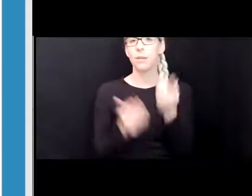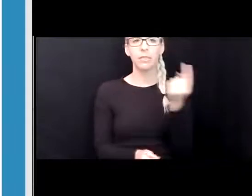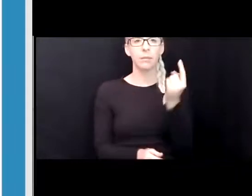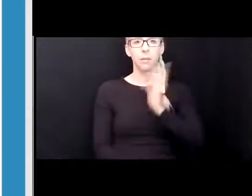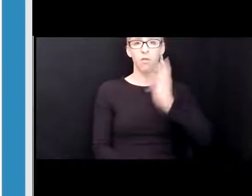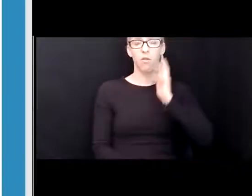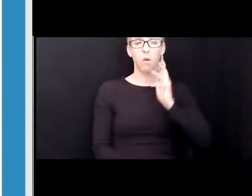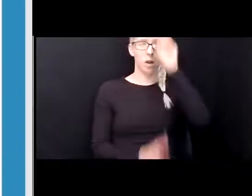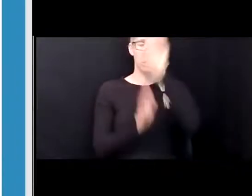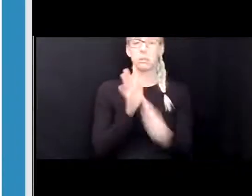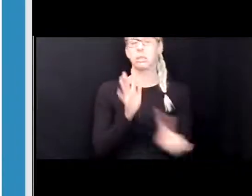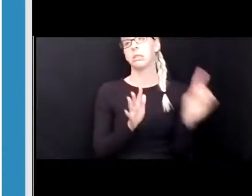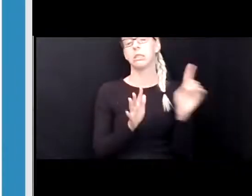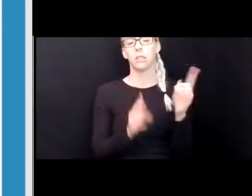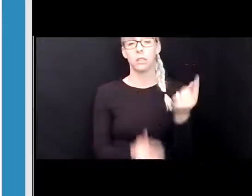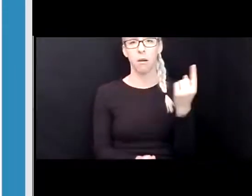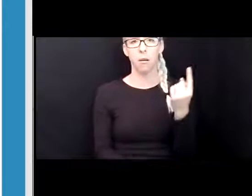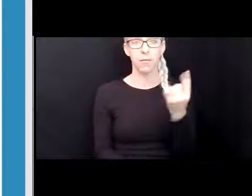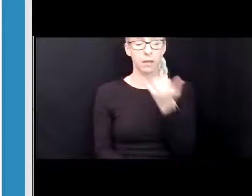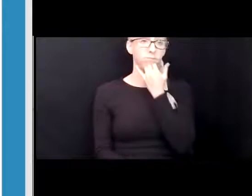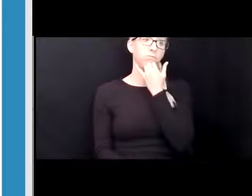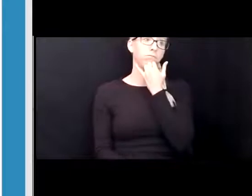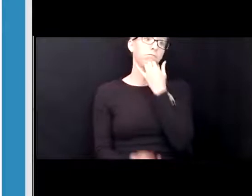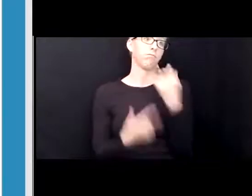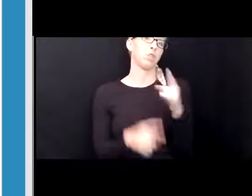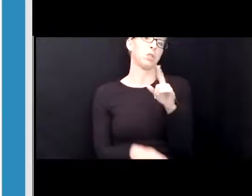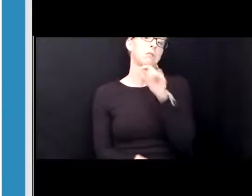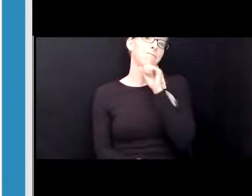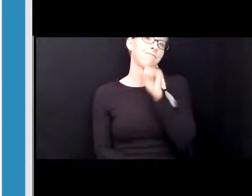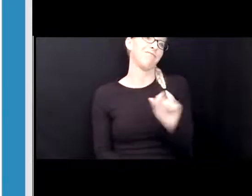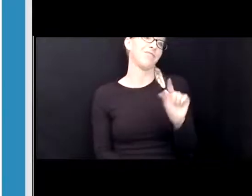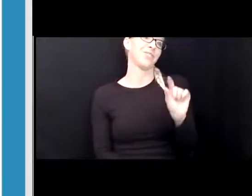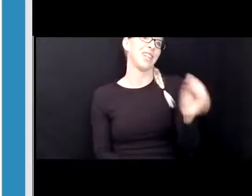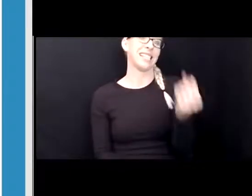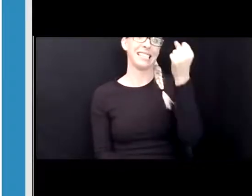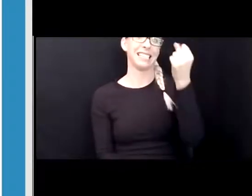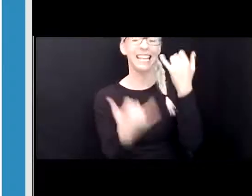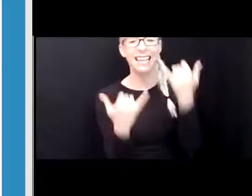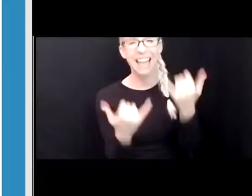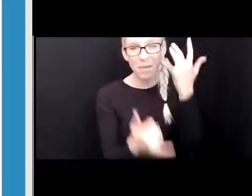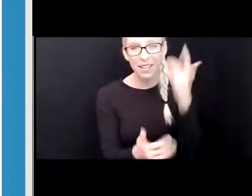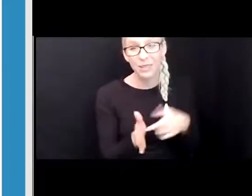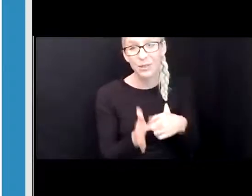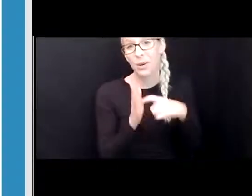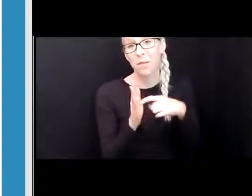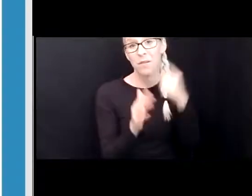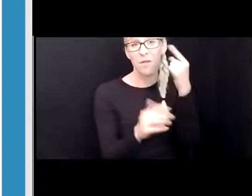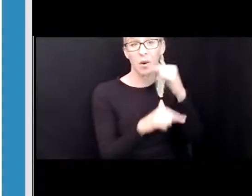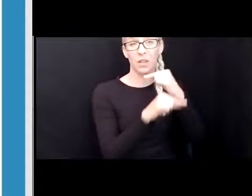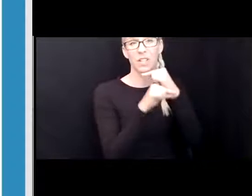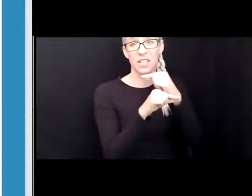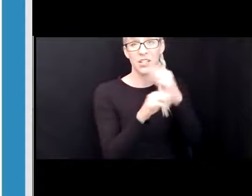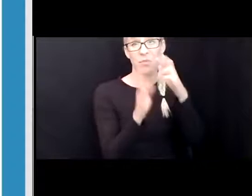had forgotten about, something you did that was stupid in your 20s. And now, because of the requirements in the guardianship chapter, you